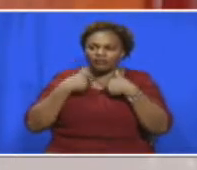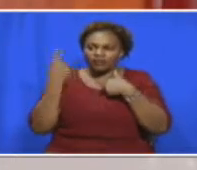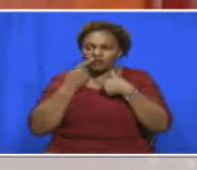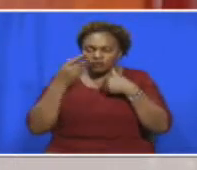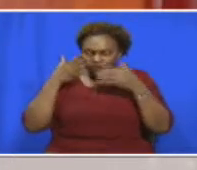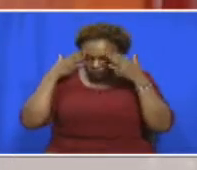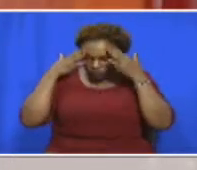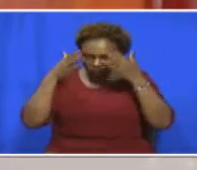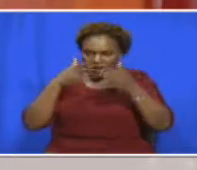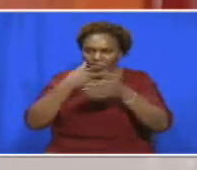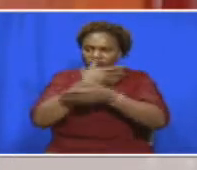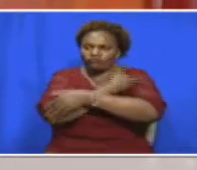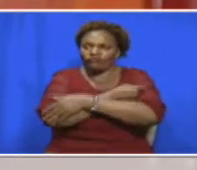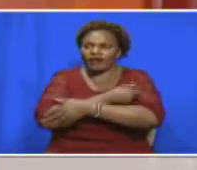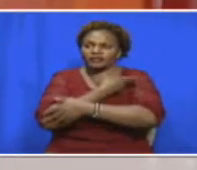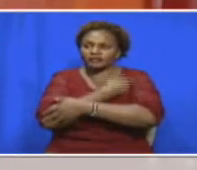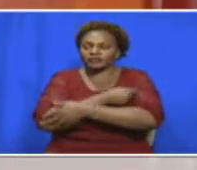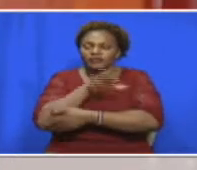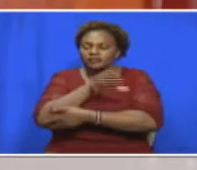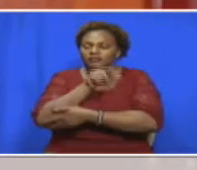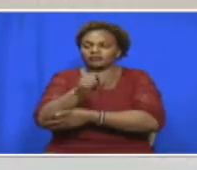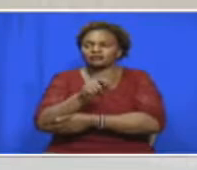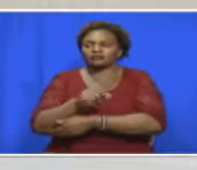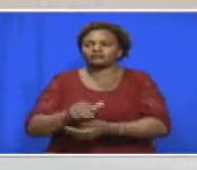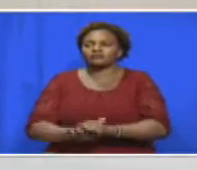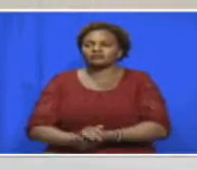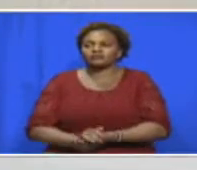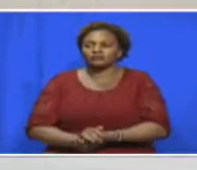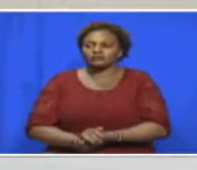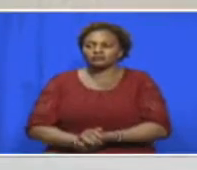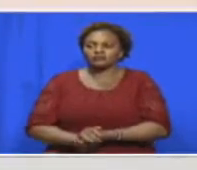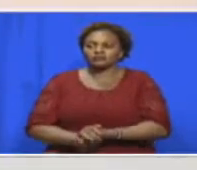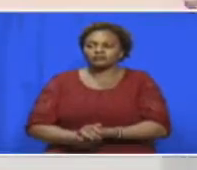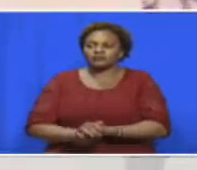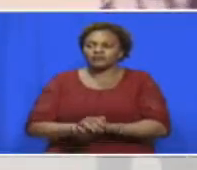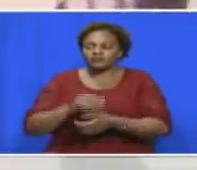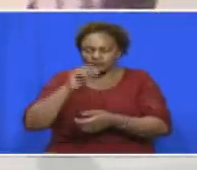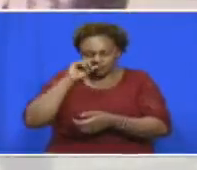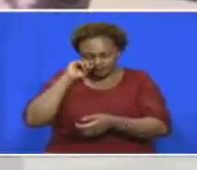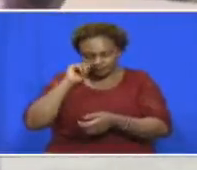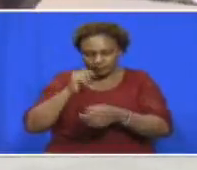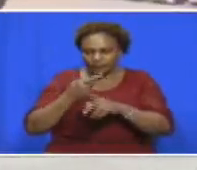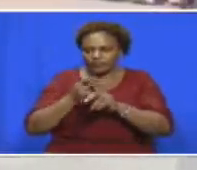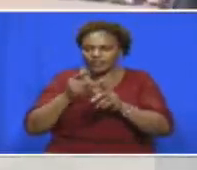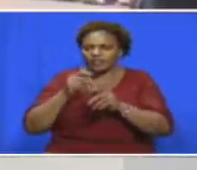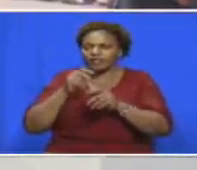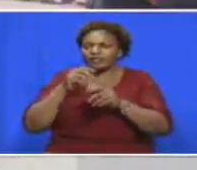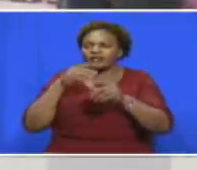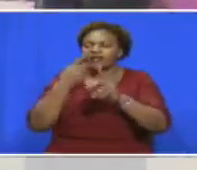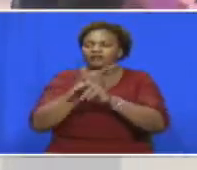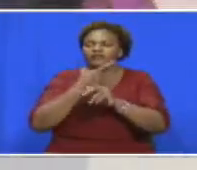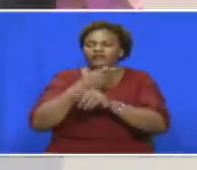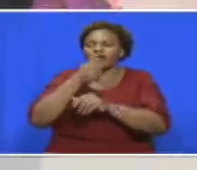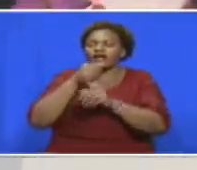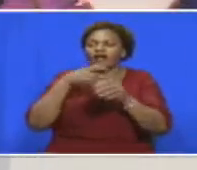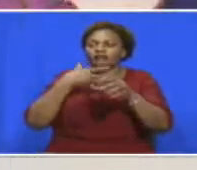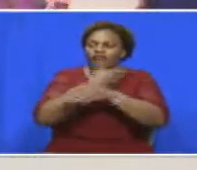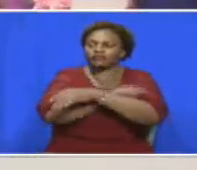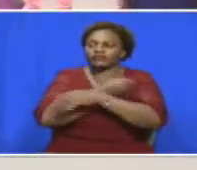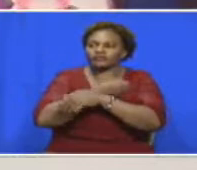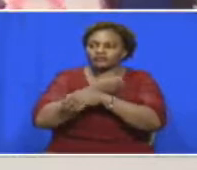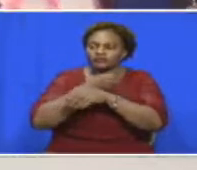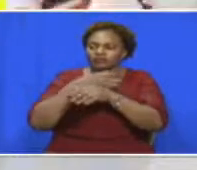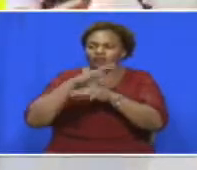and vaccinate people in those hotspots region. The virologist explains that the other approach is mass vaccination